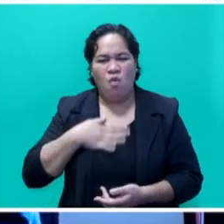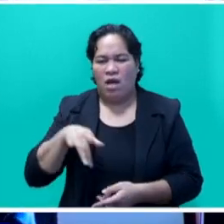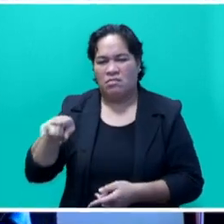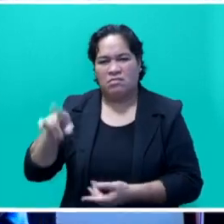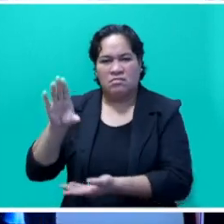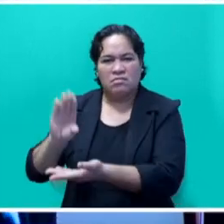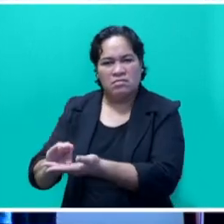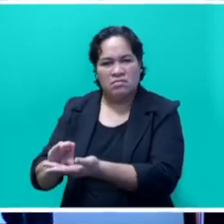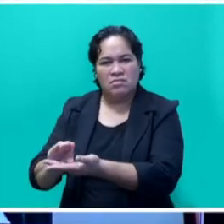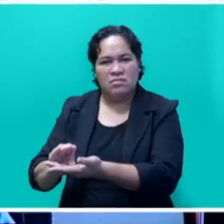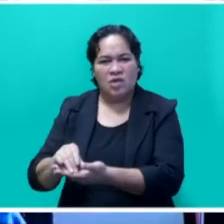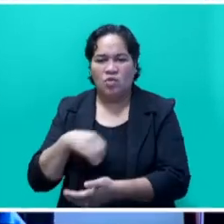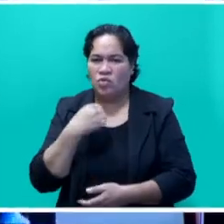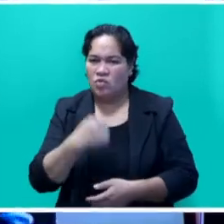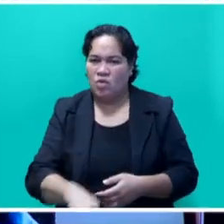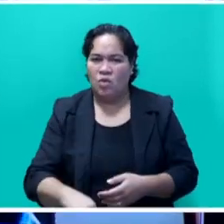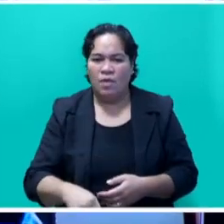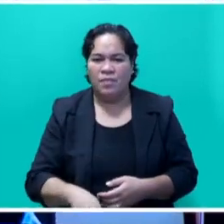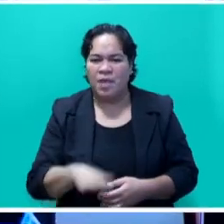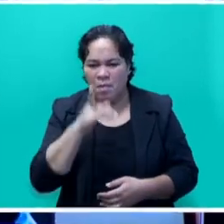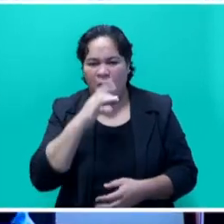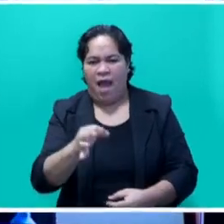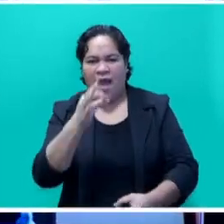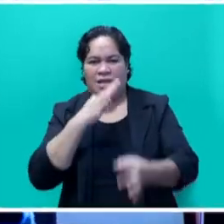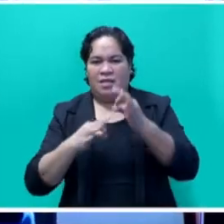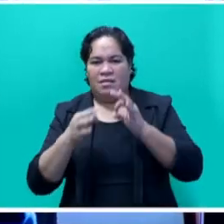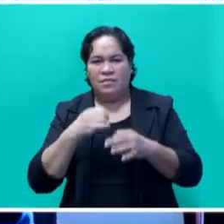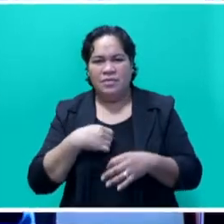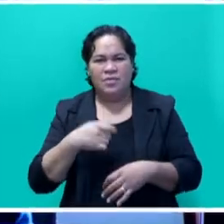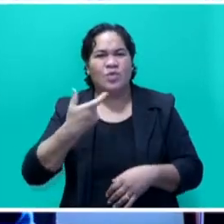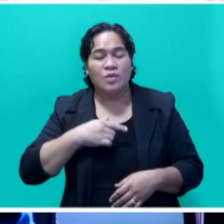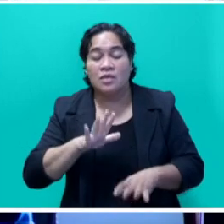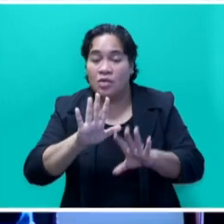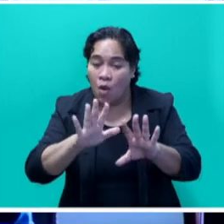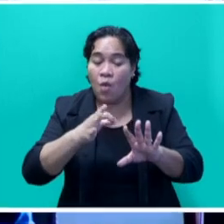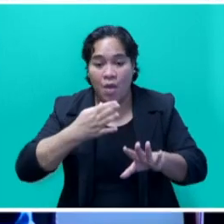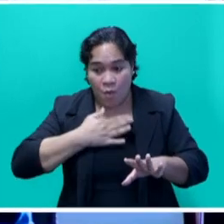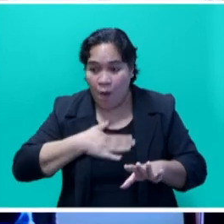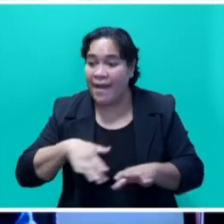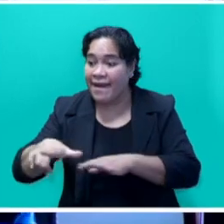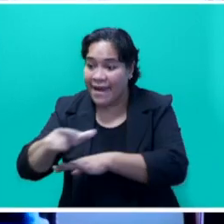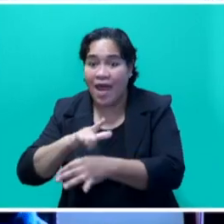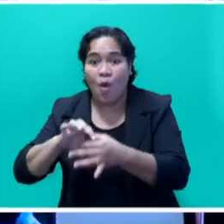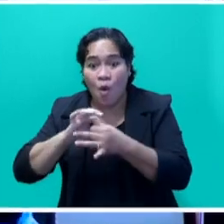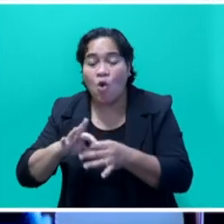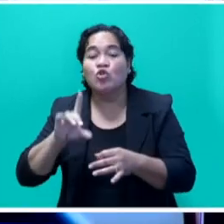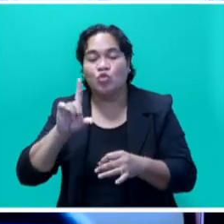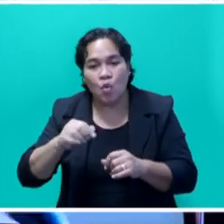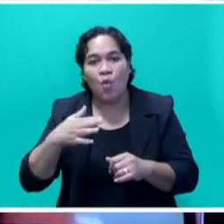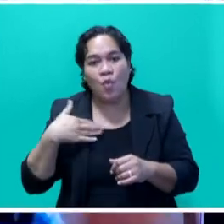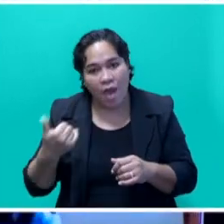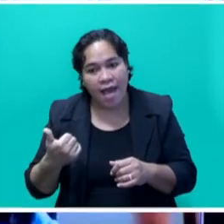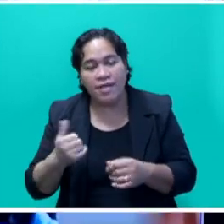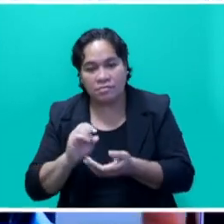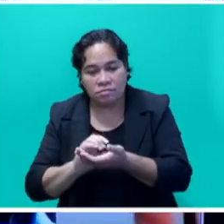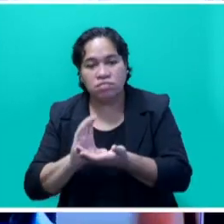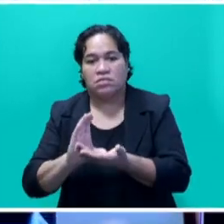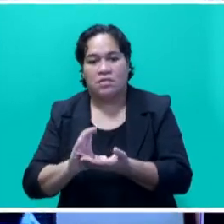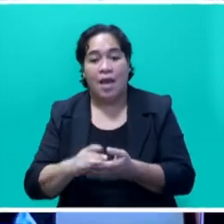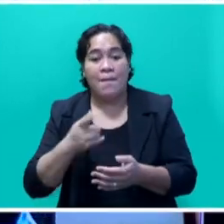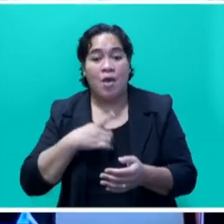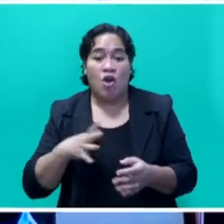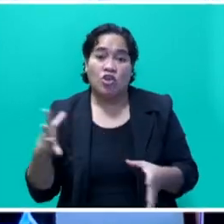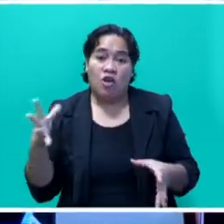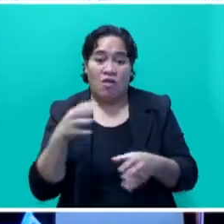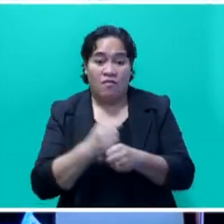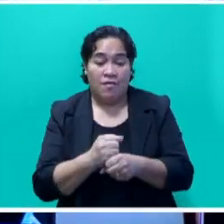We don't want that. They're asking me, oh, why are you doing this, AG? We want the landowners to do well, because overall, economically, if